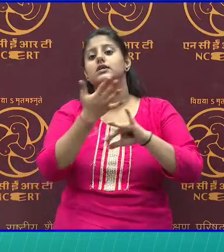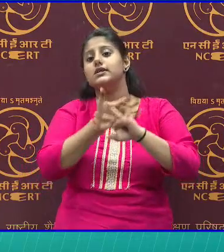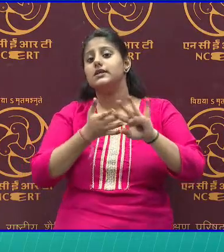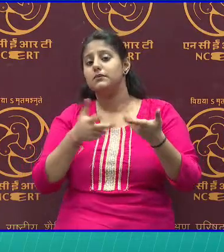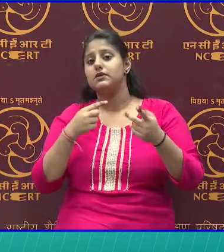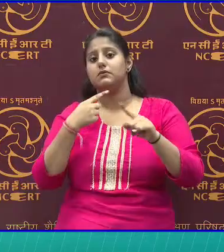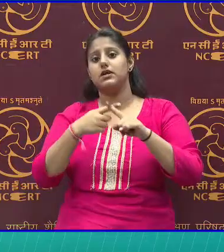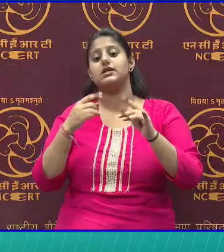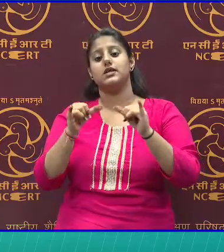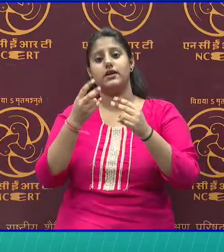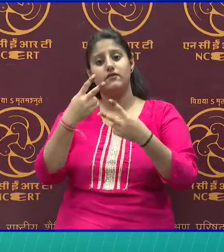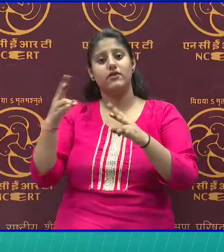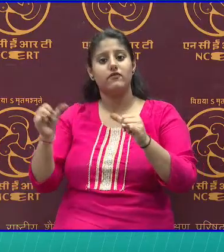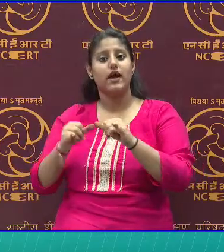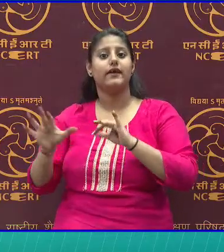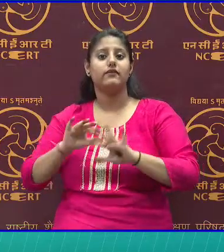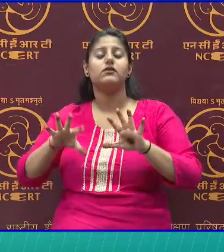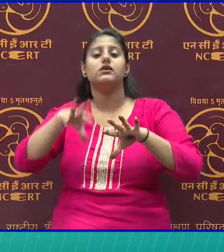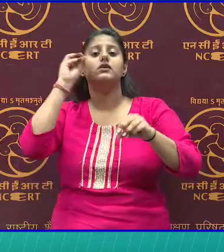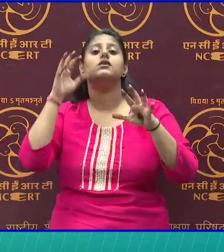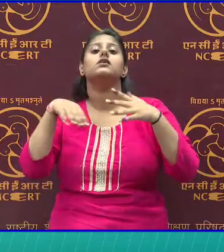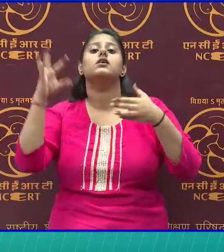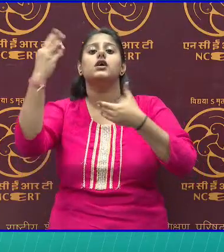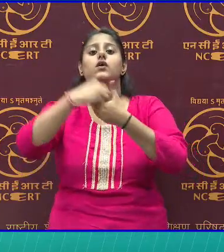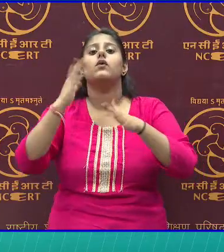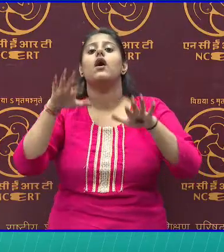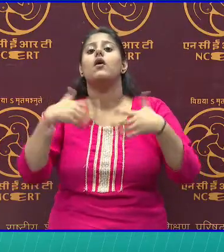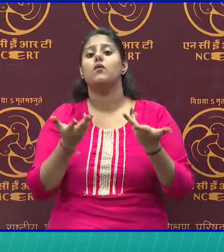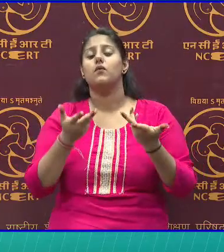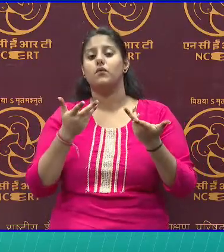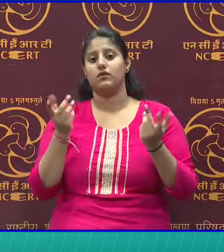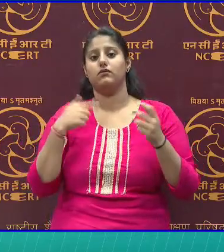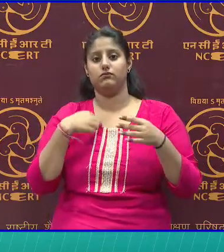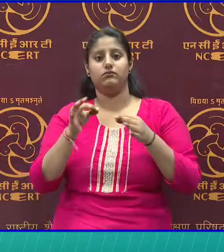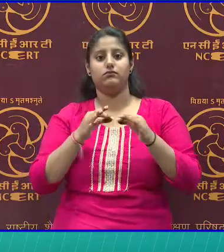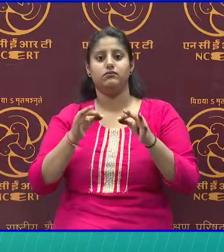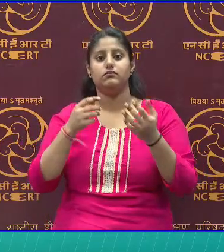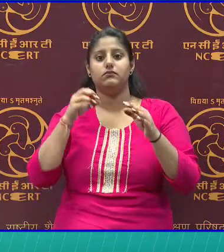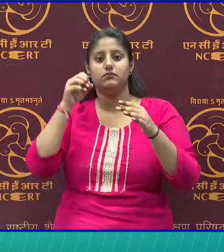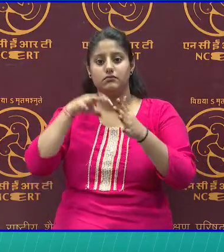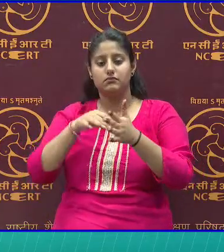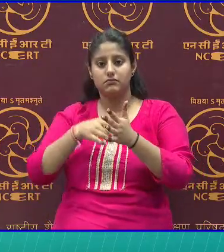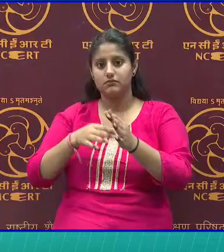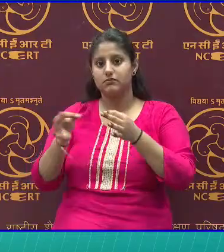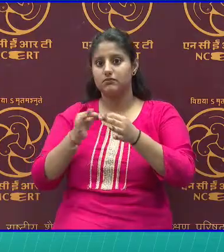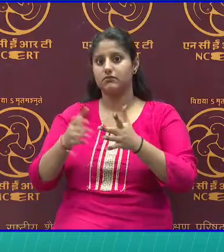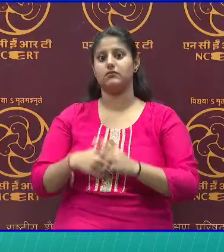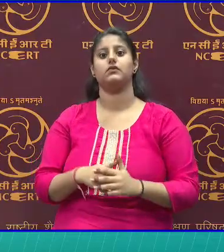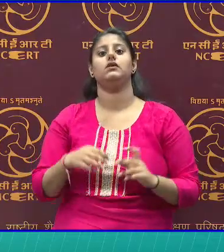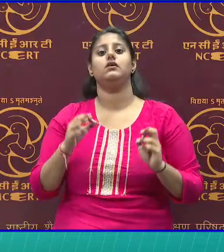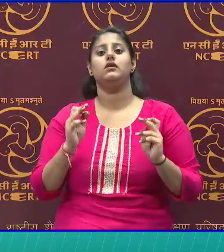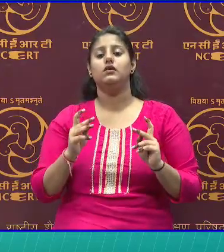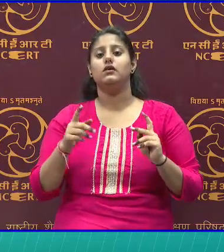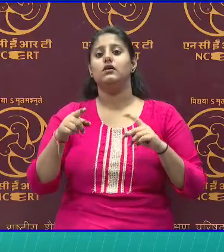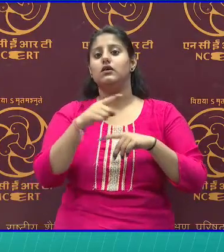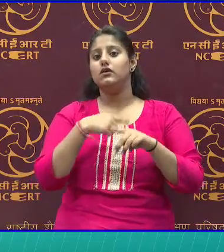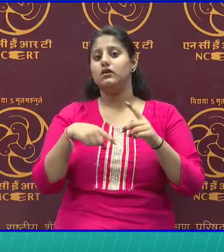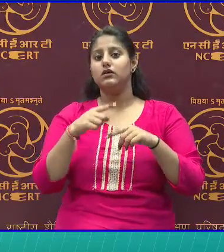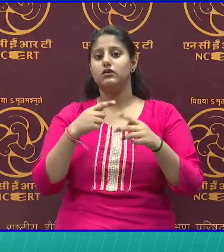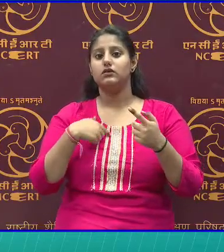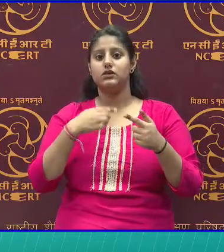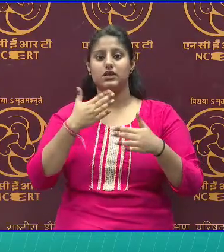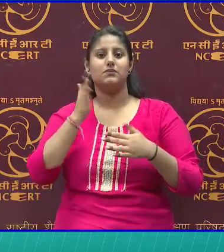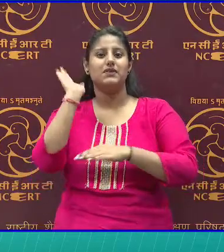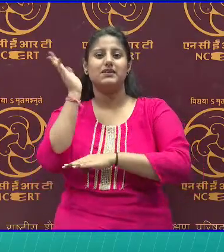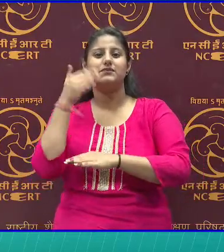So based on this curricular goals, when competency based instruction to be given, then of course it cannot be like a lecture mode. It